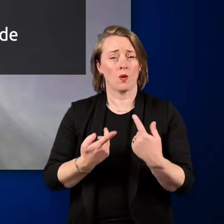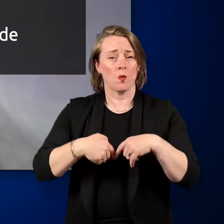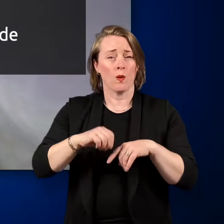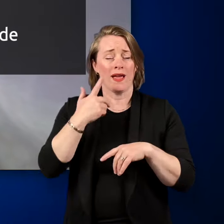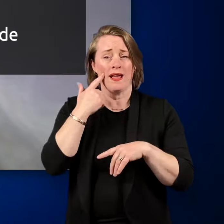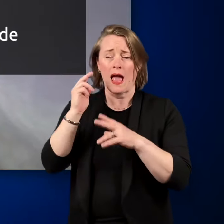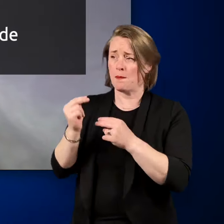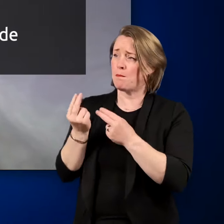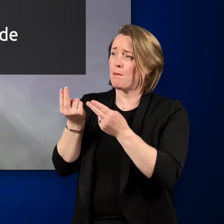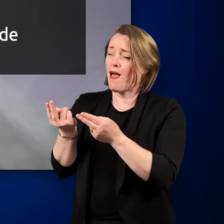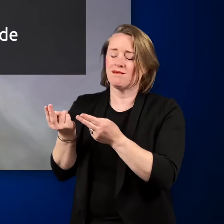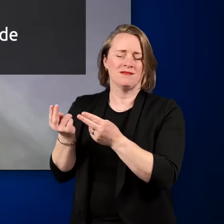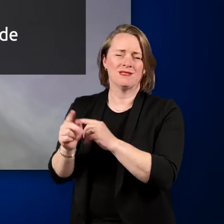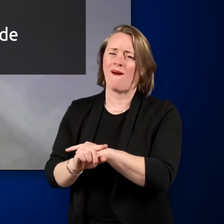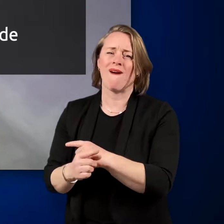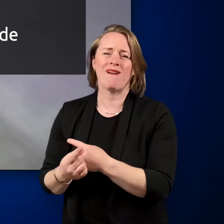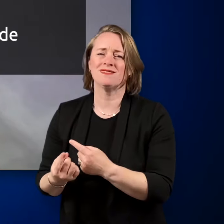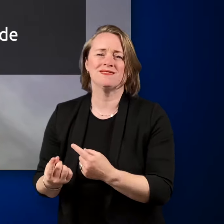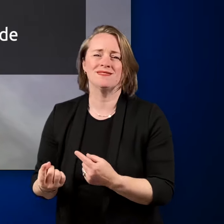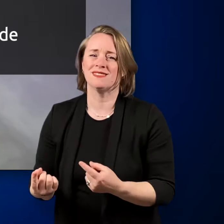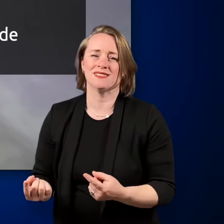And who could